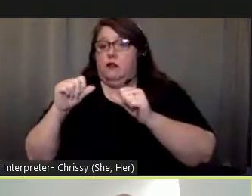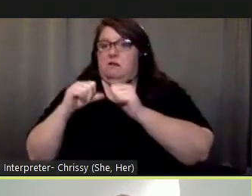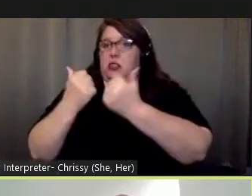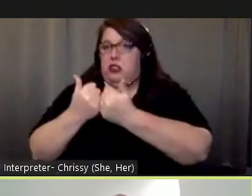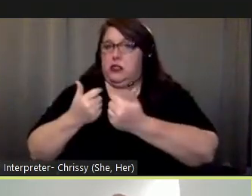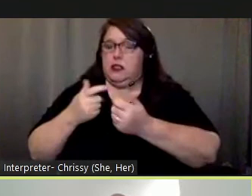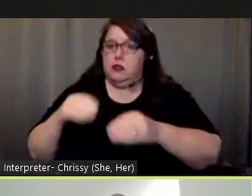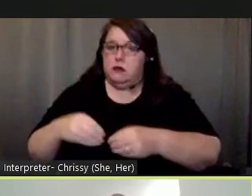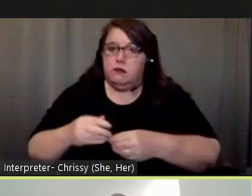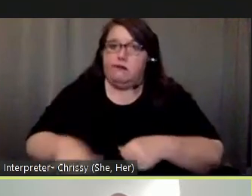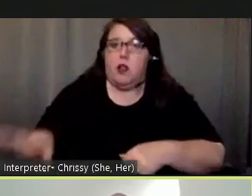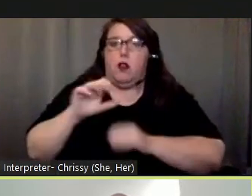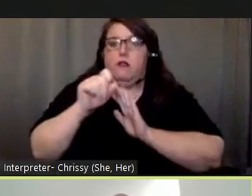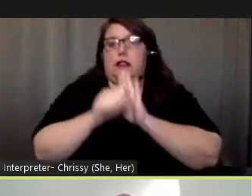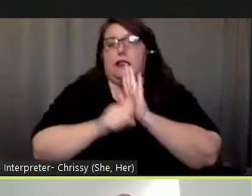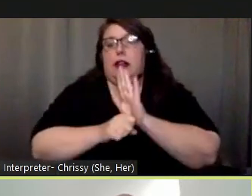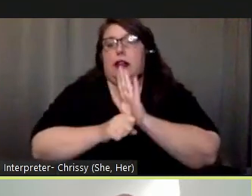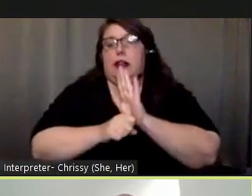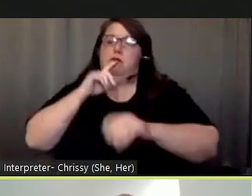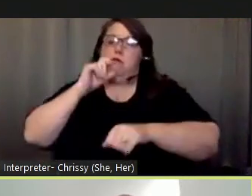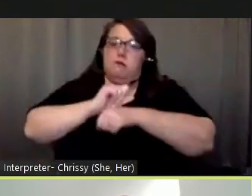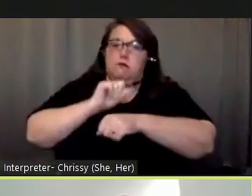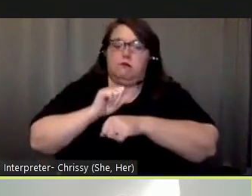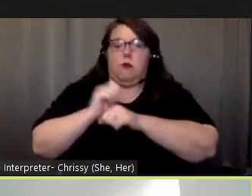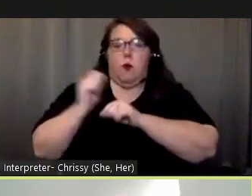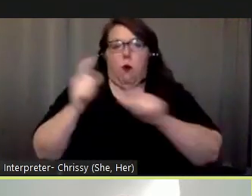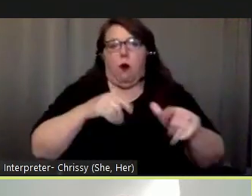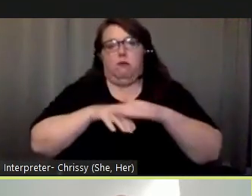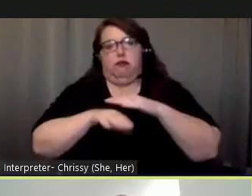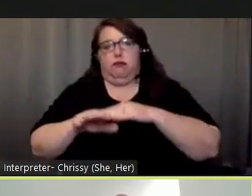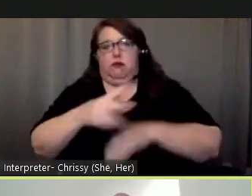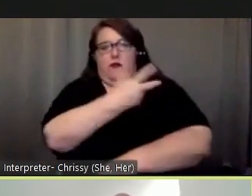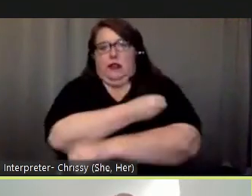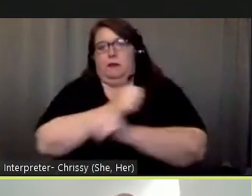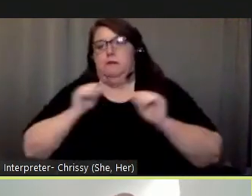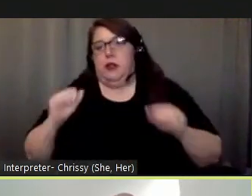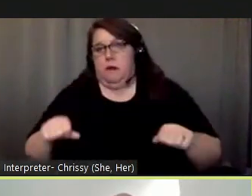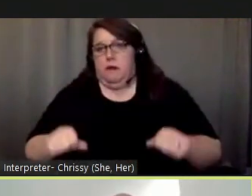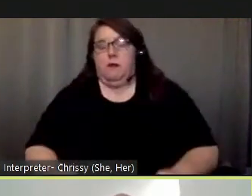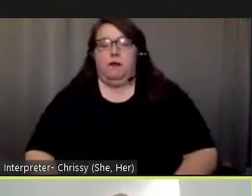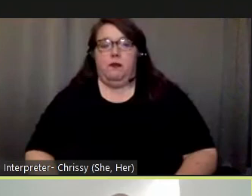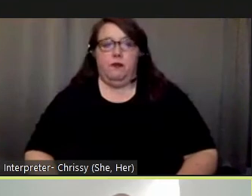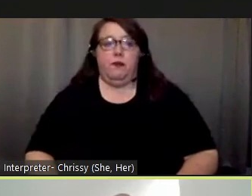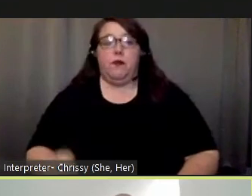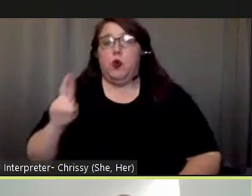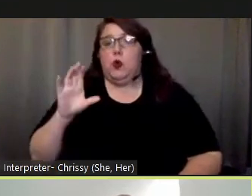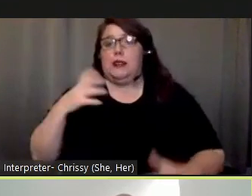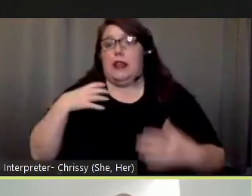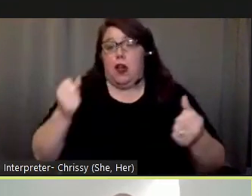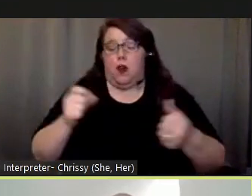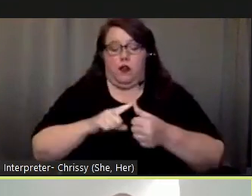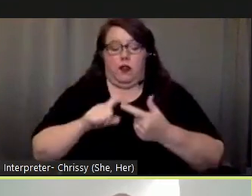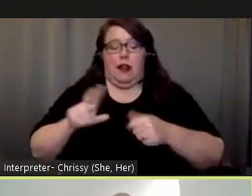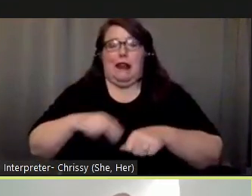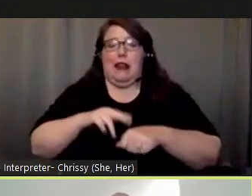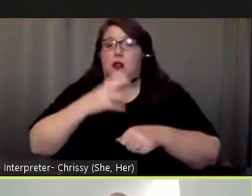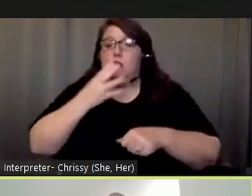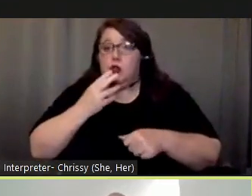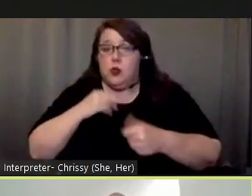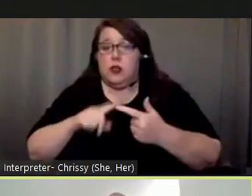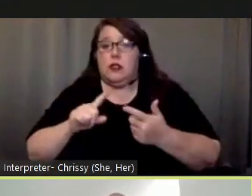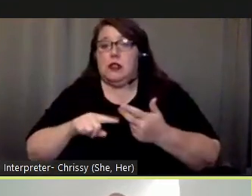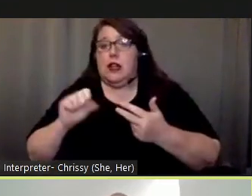ensure that we have access to vaccine for all. And so we've partnered with UC Health, National Jewish, SCL